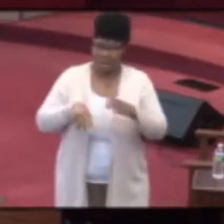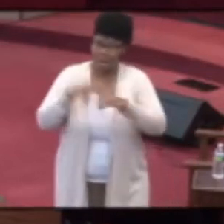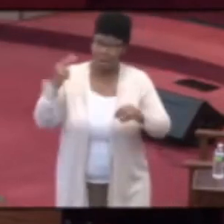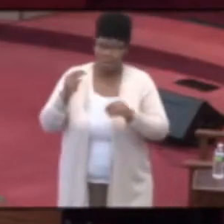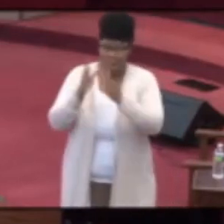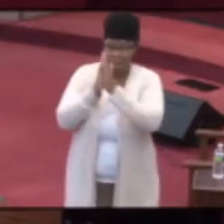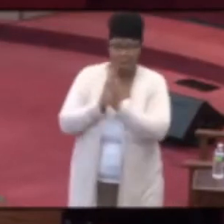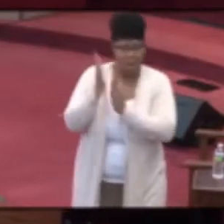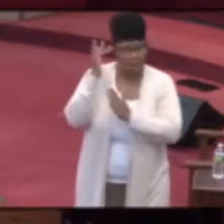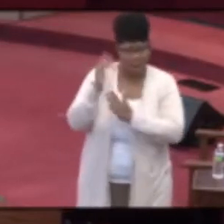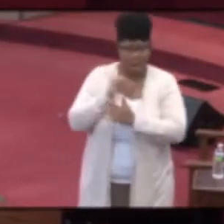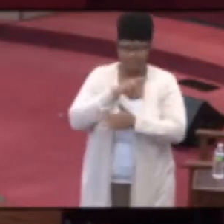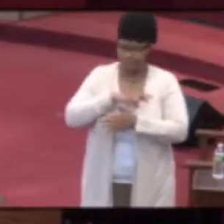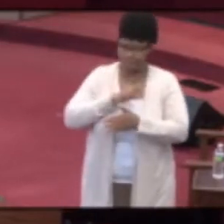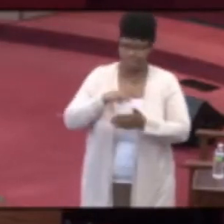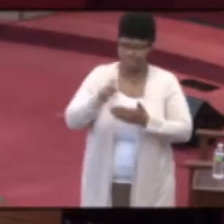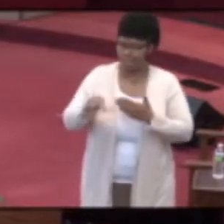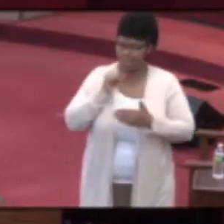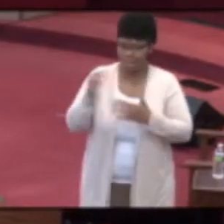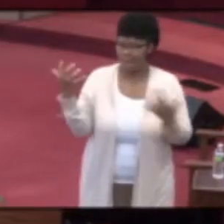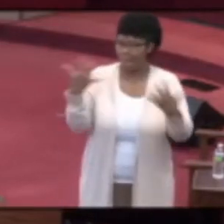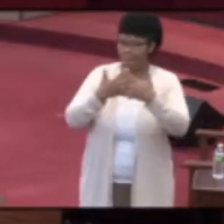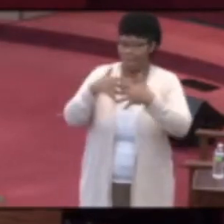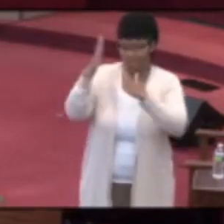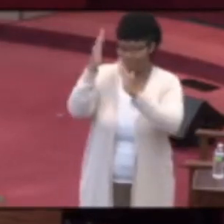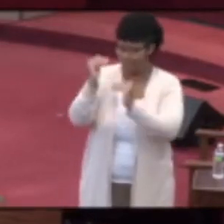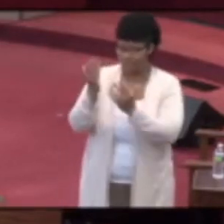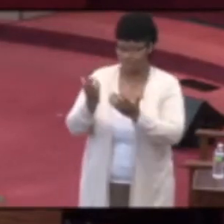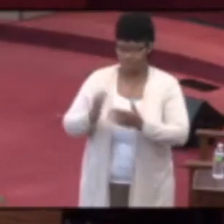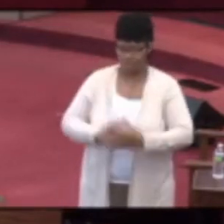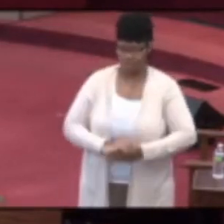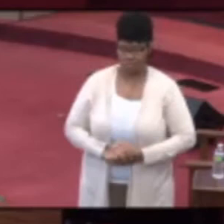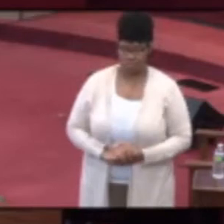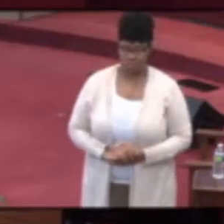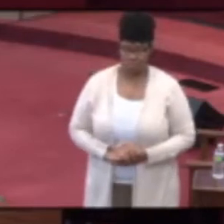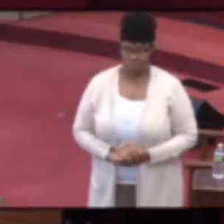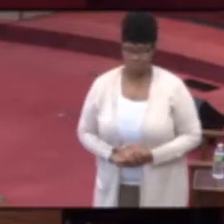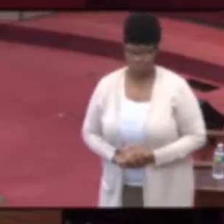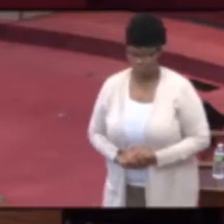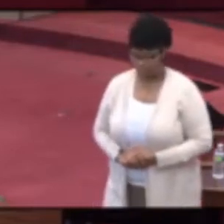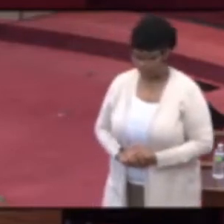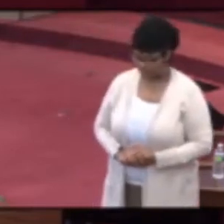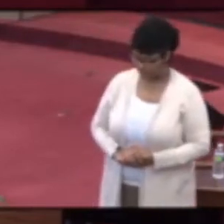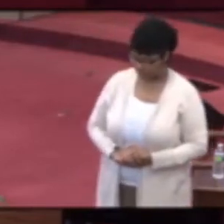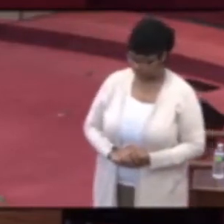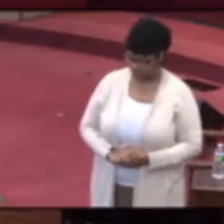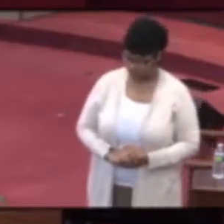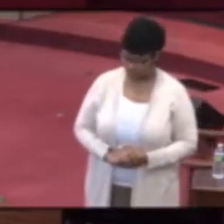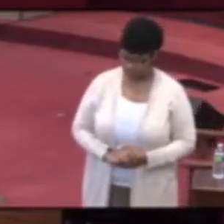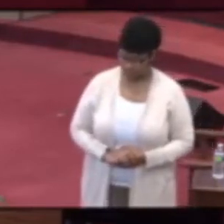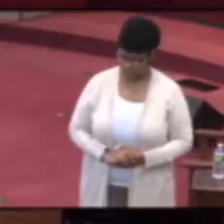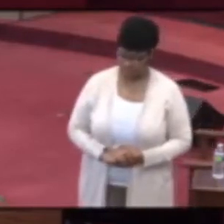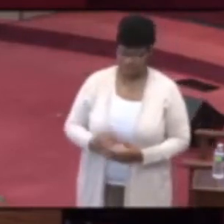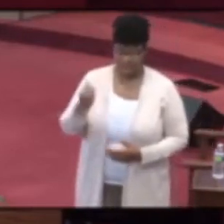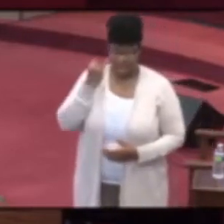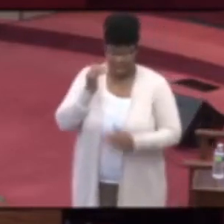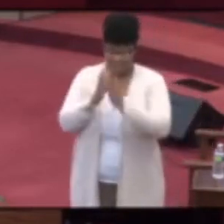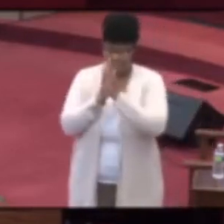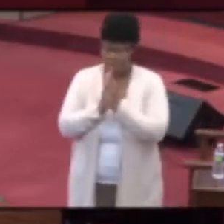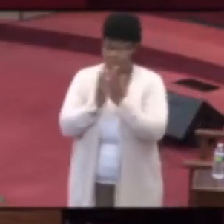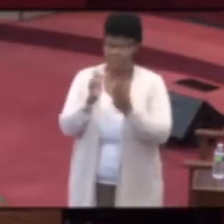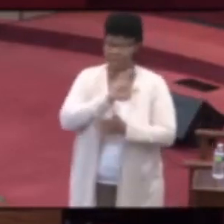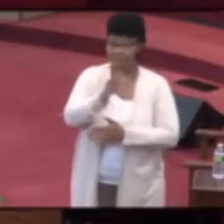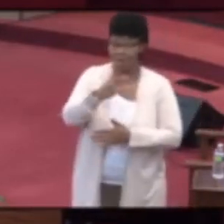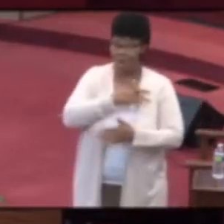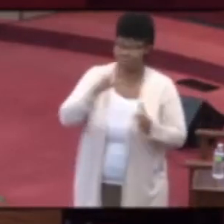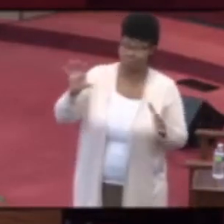don't turn out the way you expected. If prayer is your heart connecting to